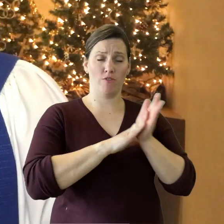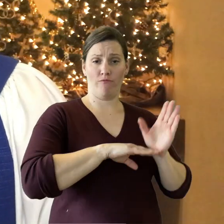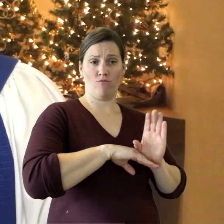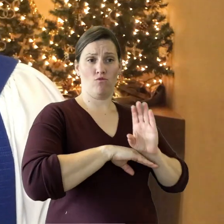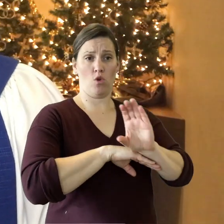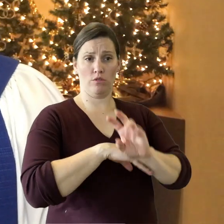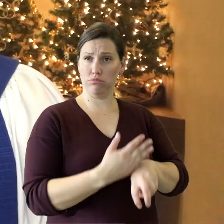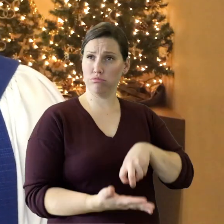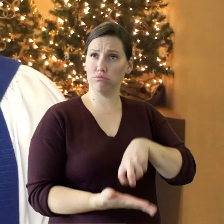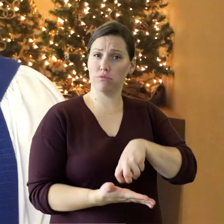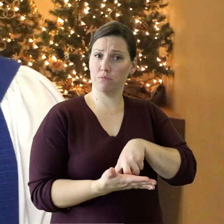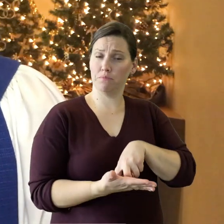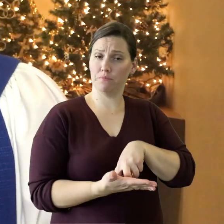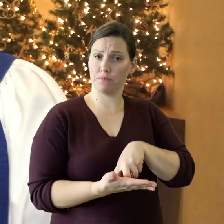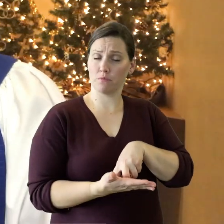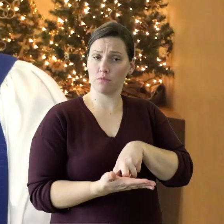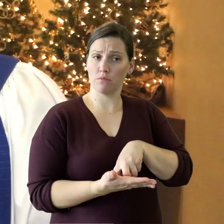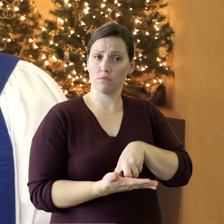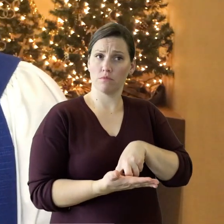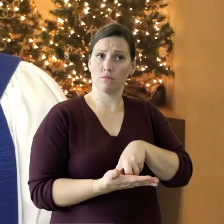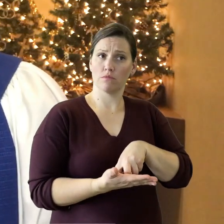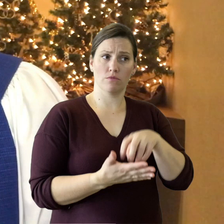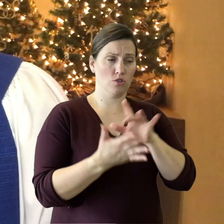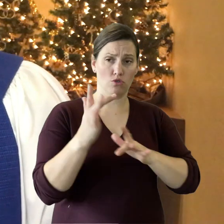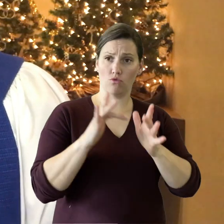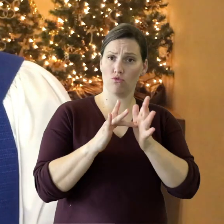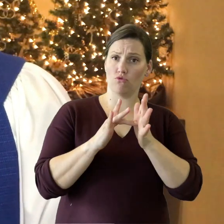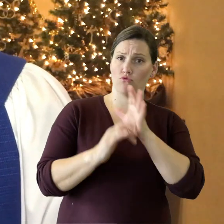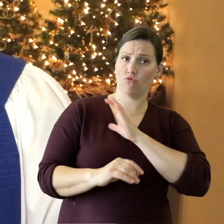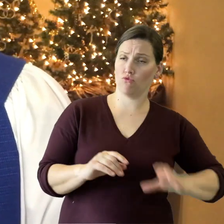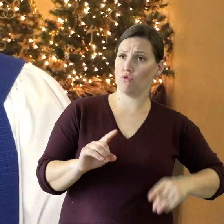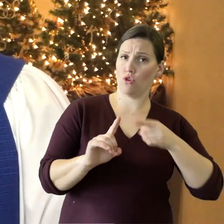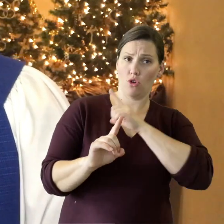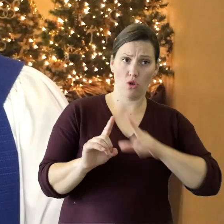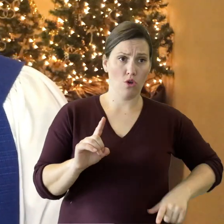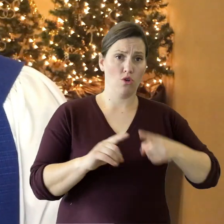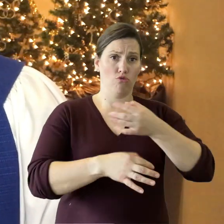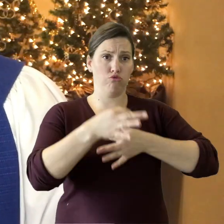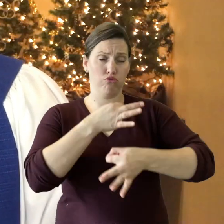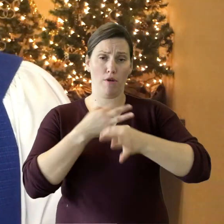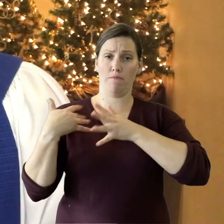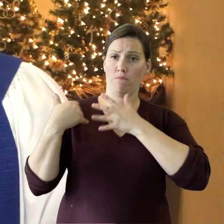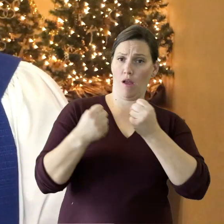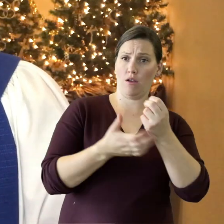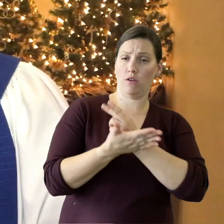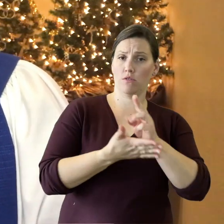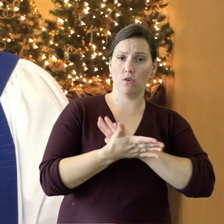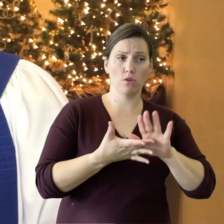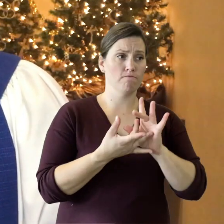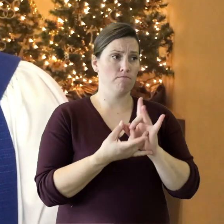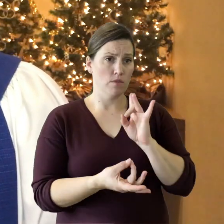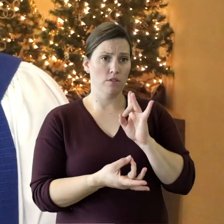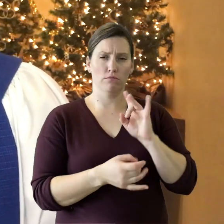be forced to bow and acknowledge Jesus Christ as Lord. Rather, by the